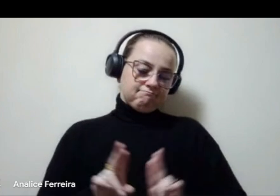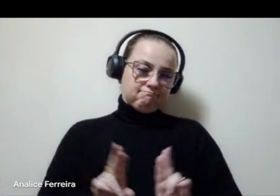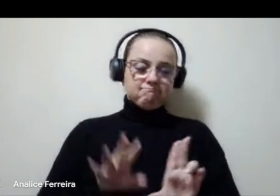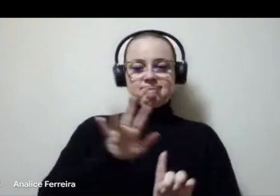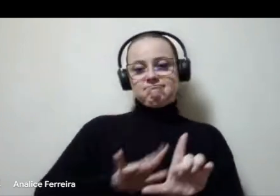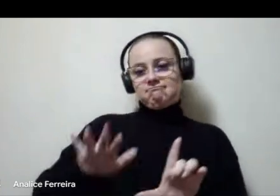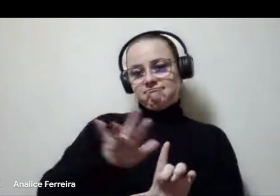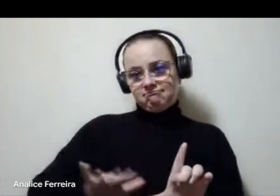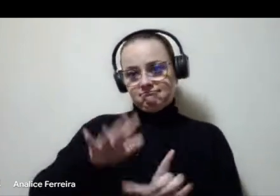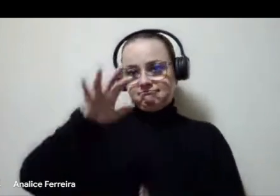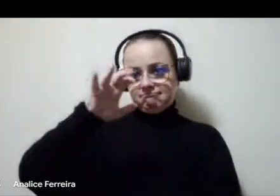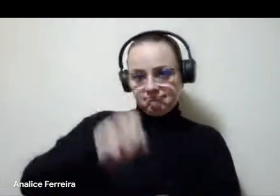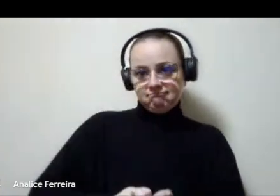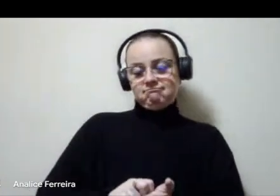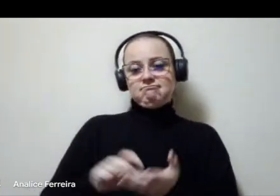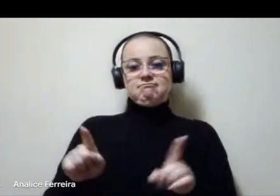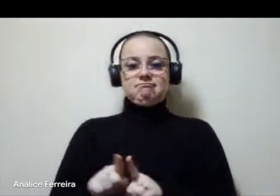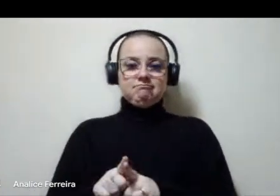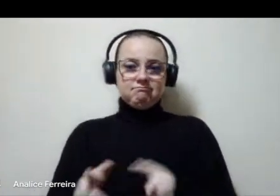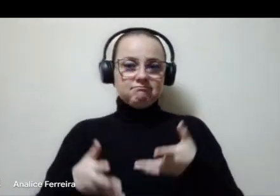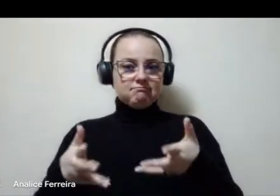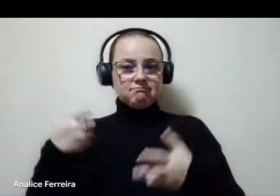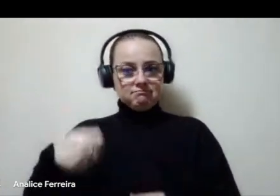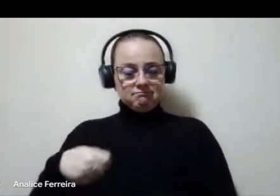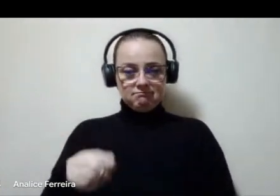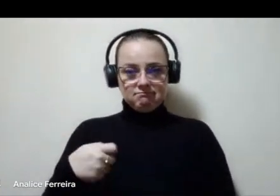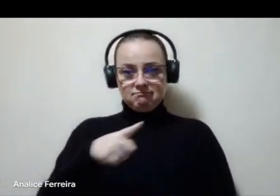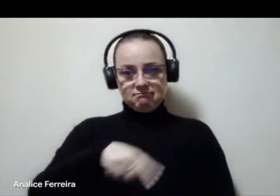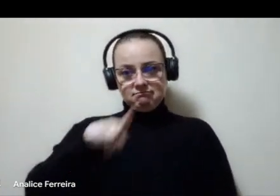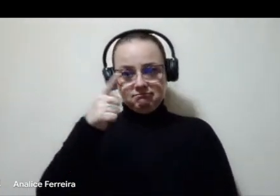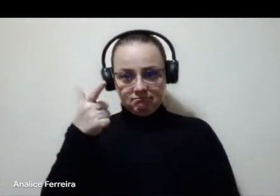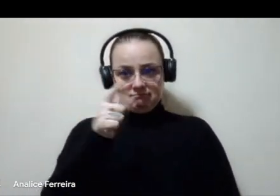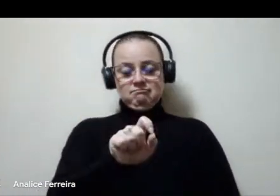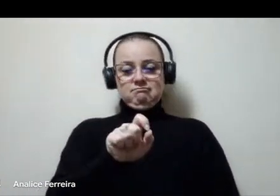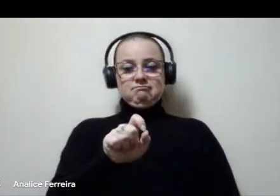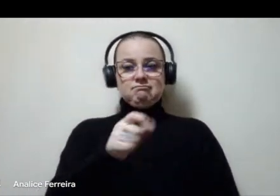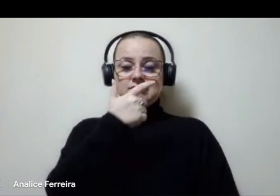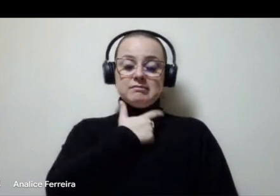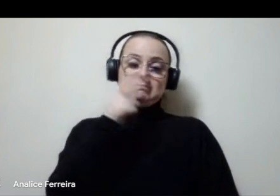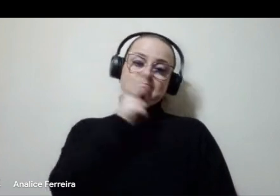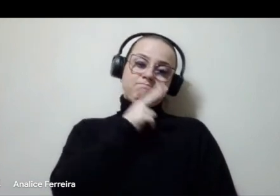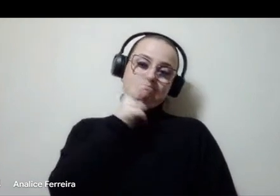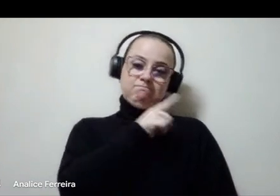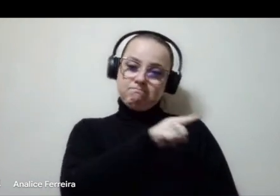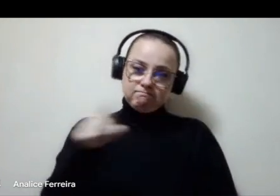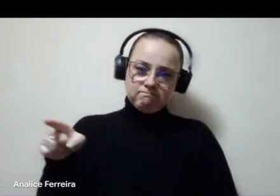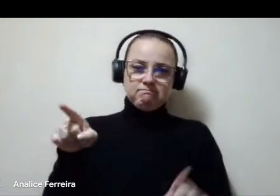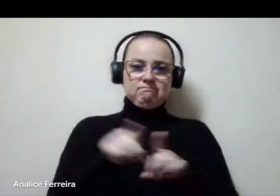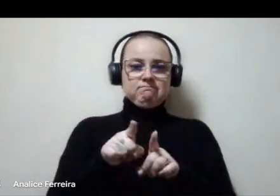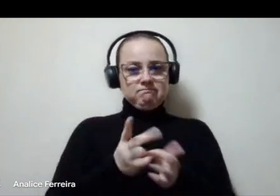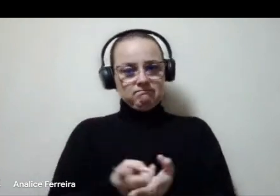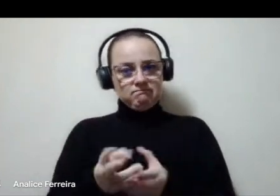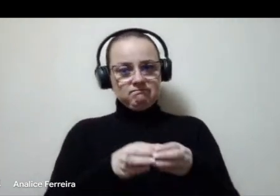inscrição, as forms, as necessidades that you consider to be more urgent for you, for this segment, the circulation,